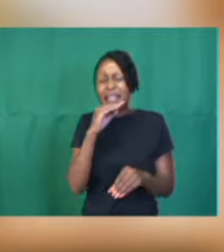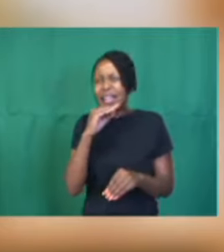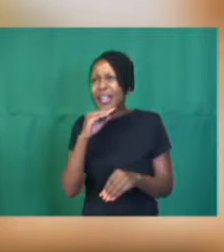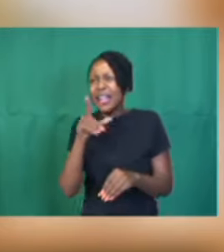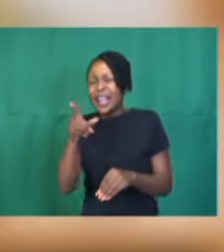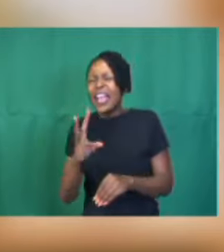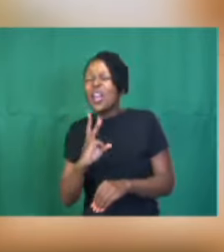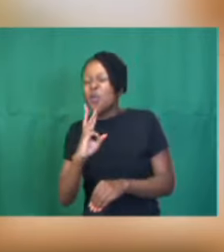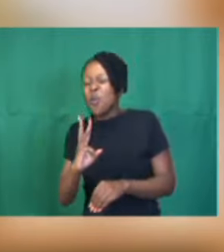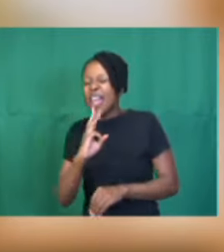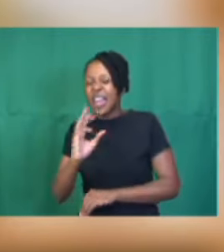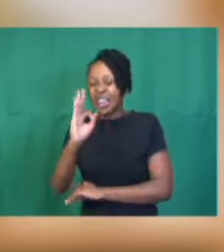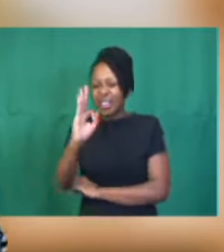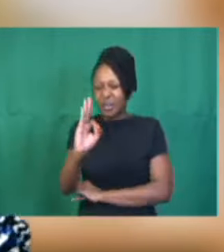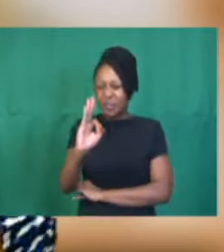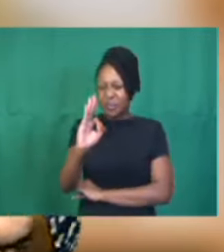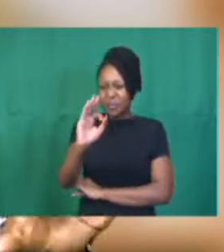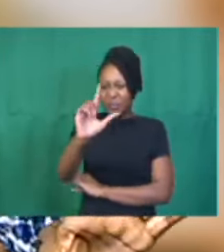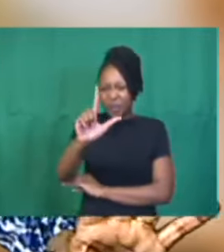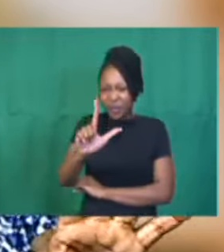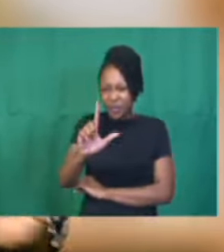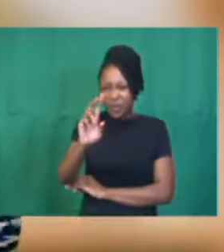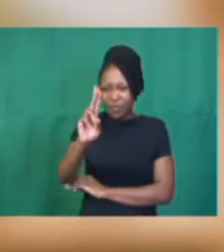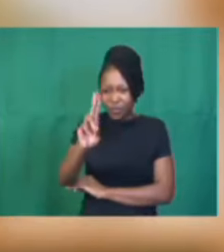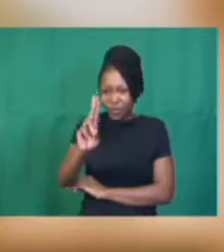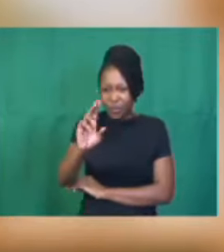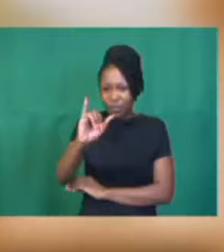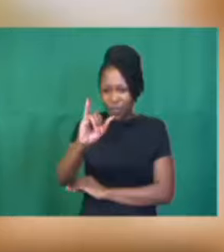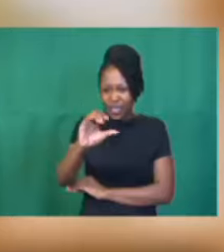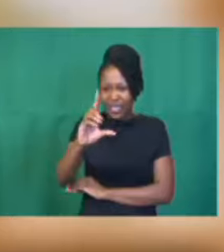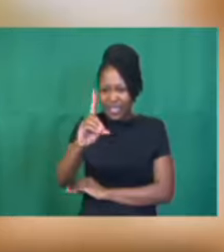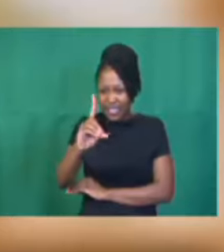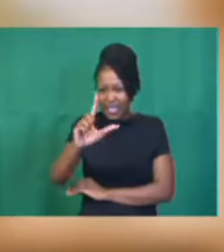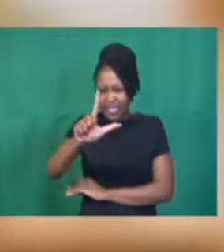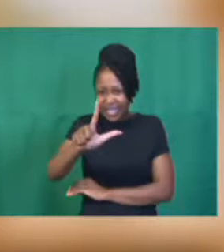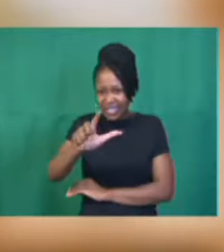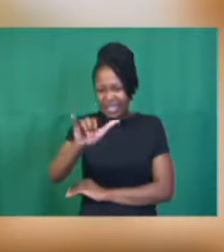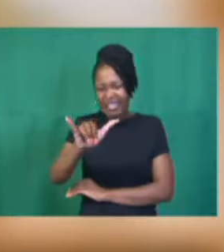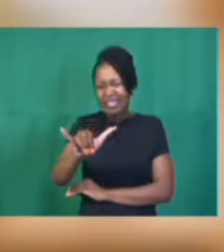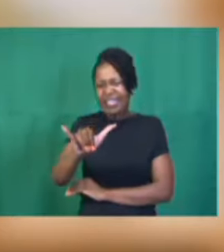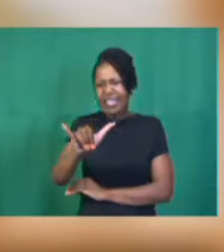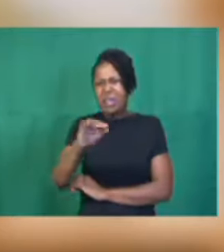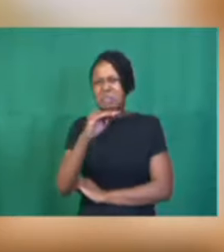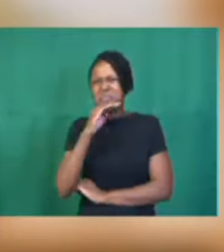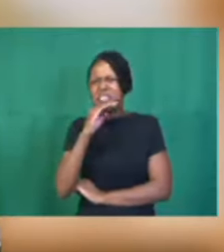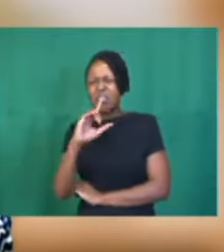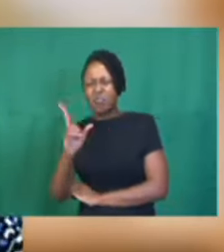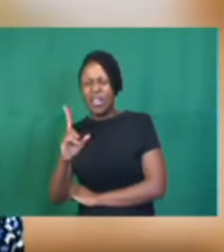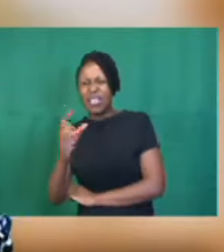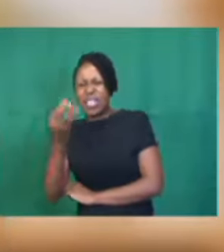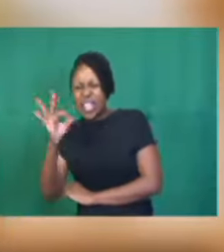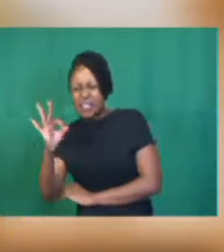you underline that because it is something that stands out. When something is moving fluidly, it is something that